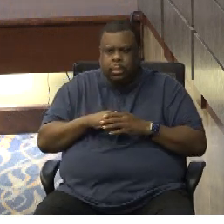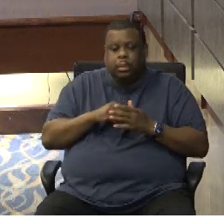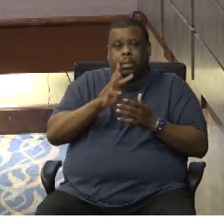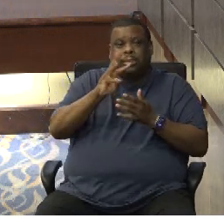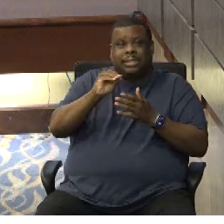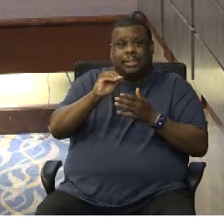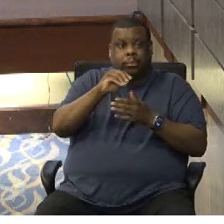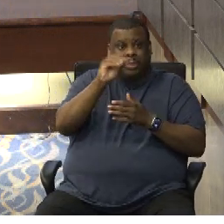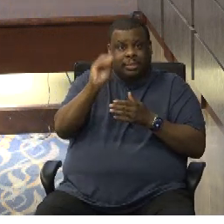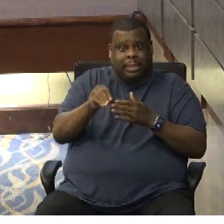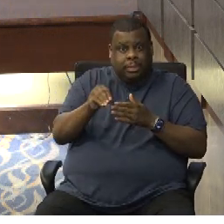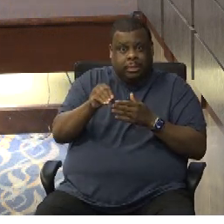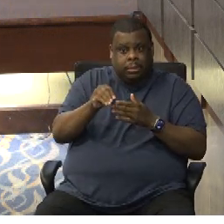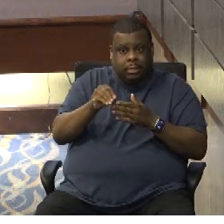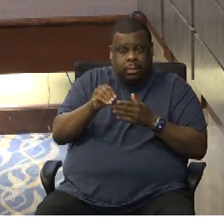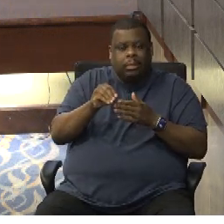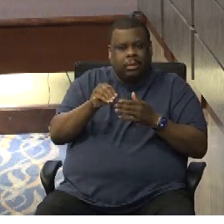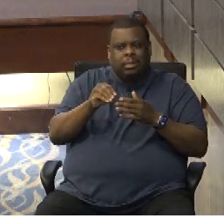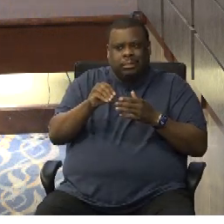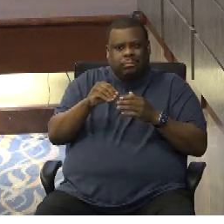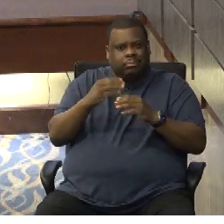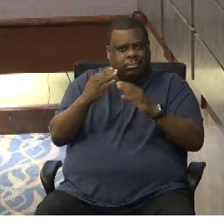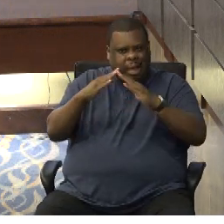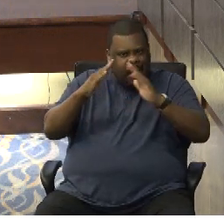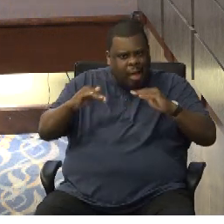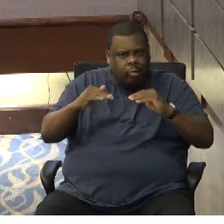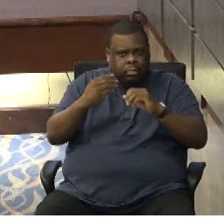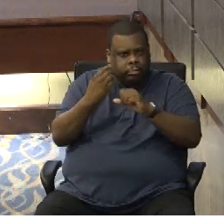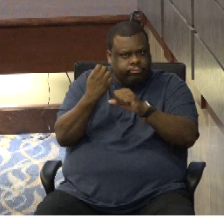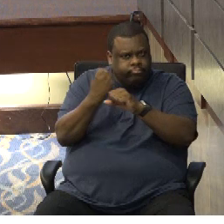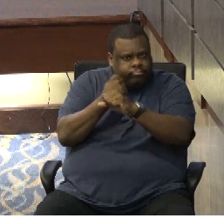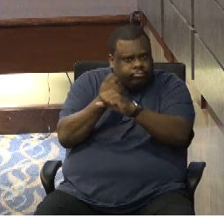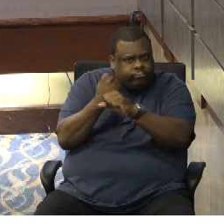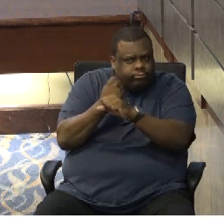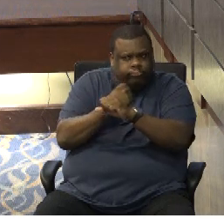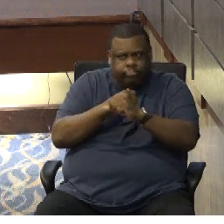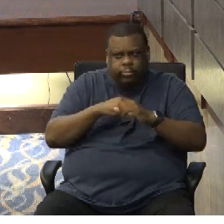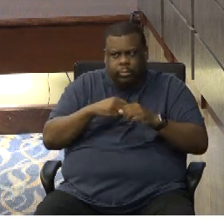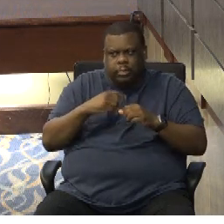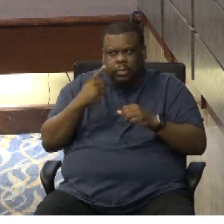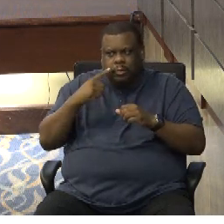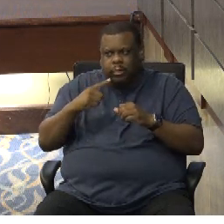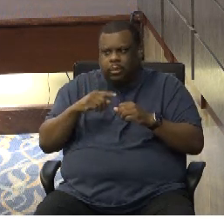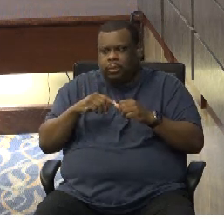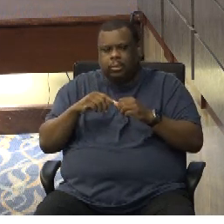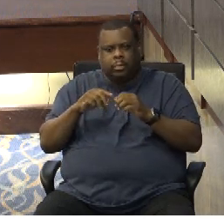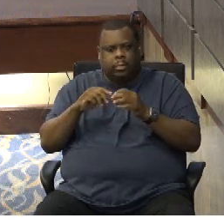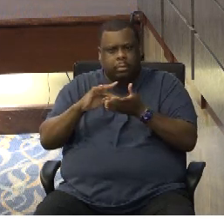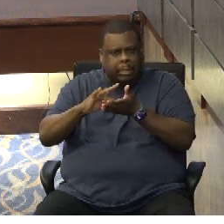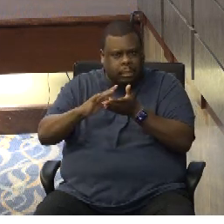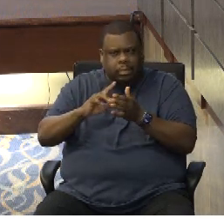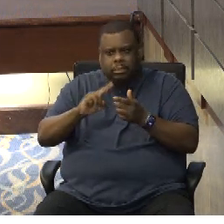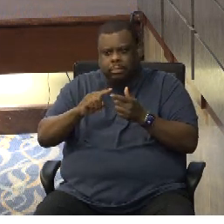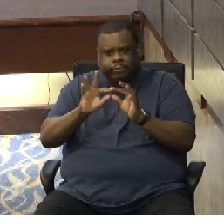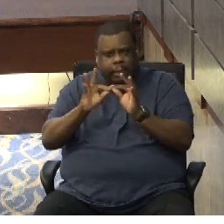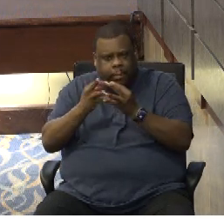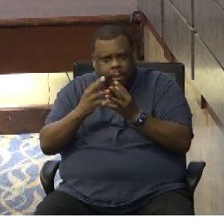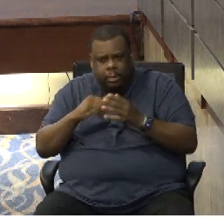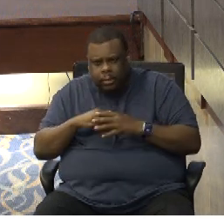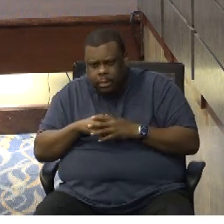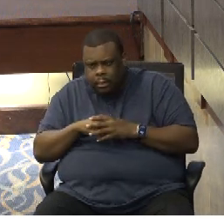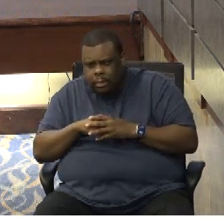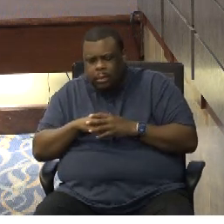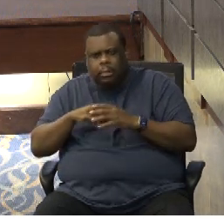16% is responding to public health expansion and support. That includes the Waco Family Medicine contribution as well as the Behavioral